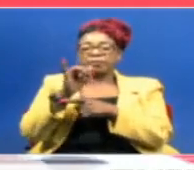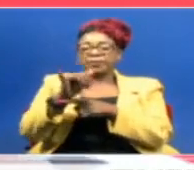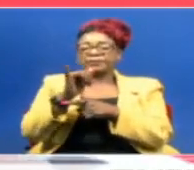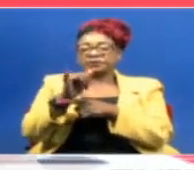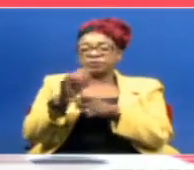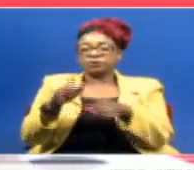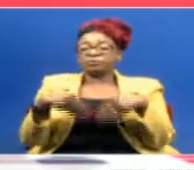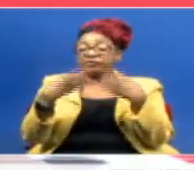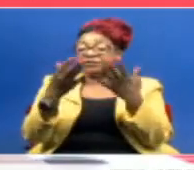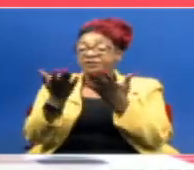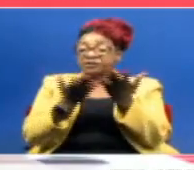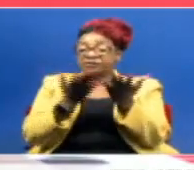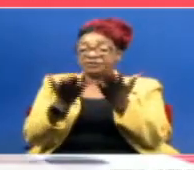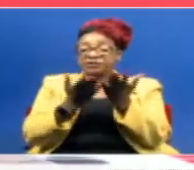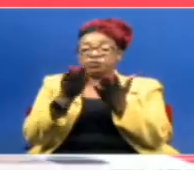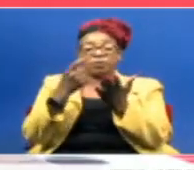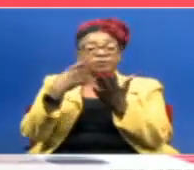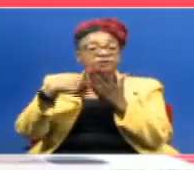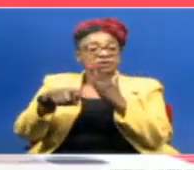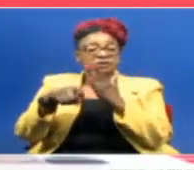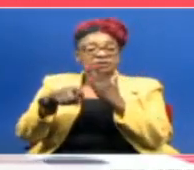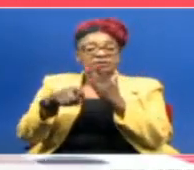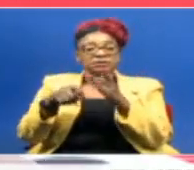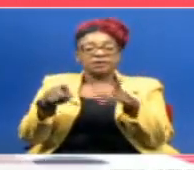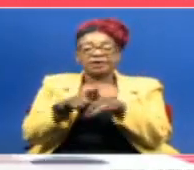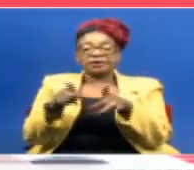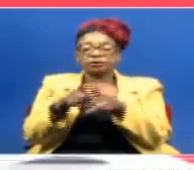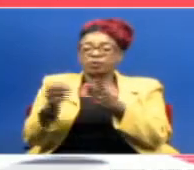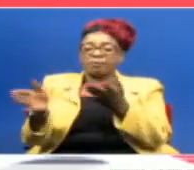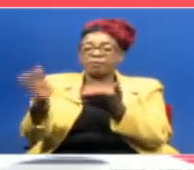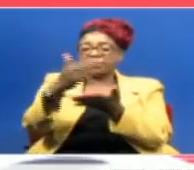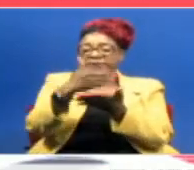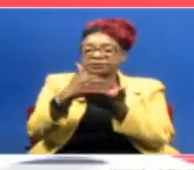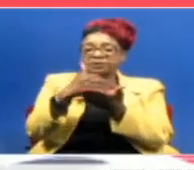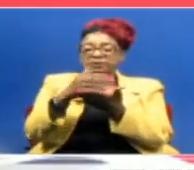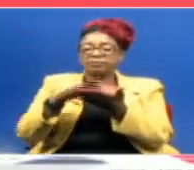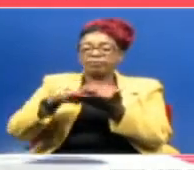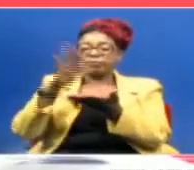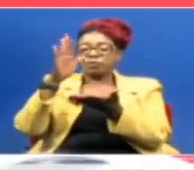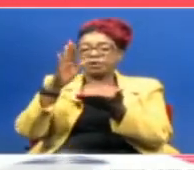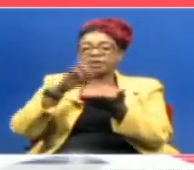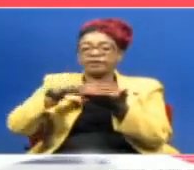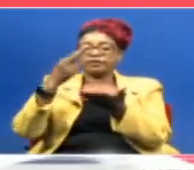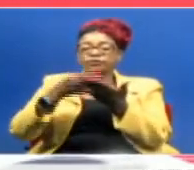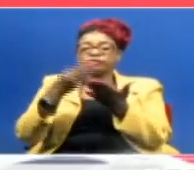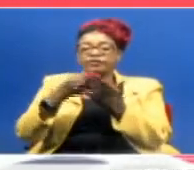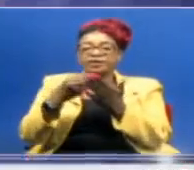services to taxpayers while we are mobilizing the much-needed revenue to finance development.